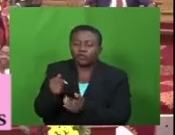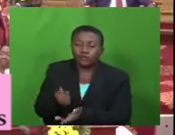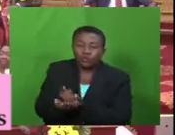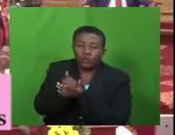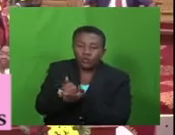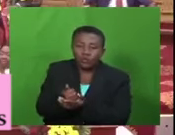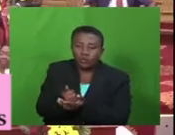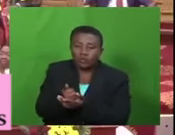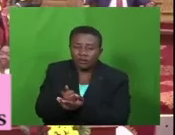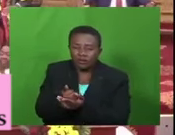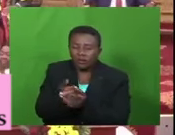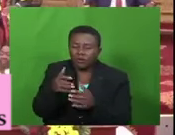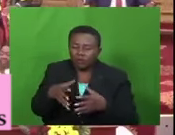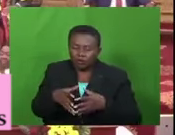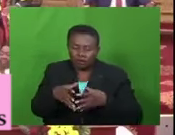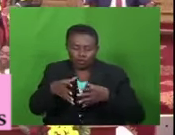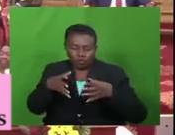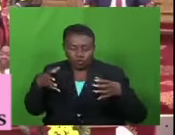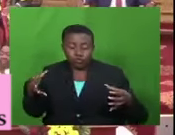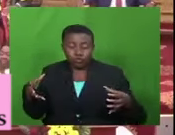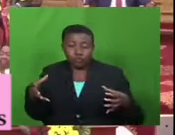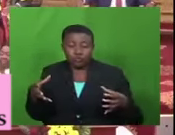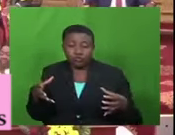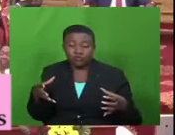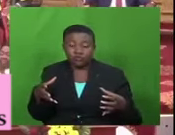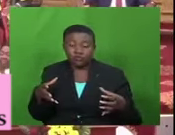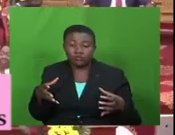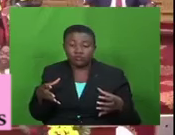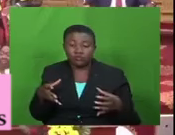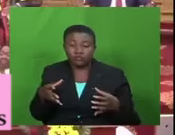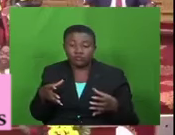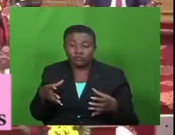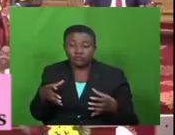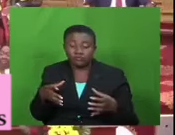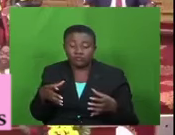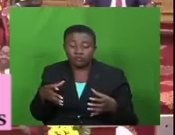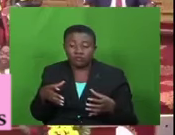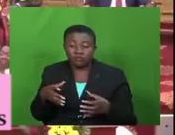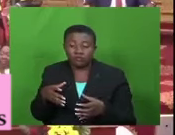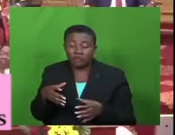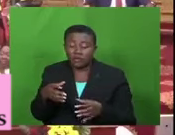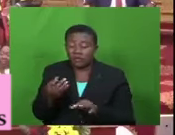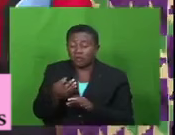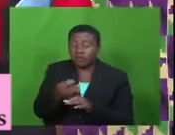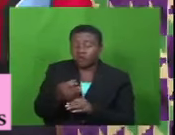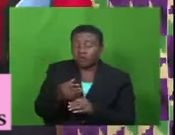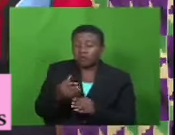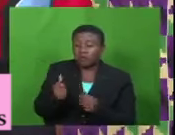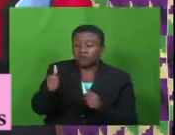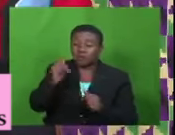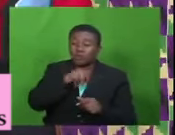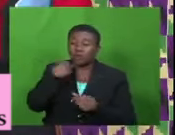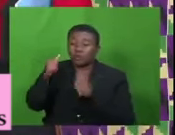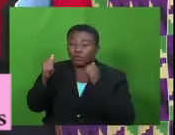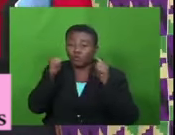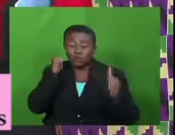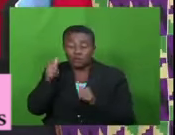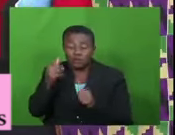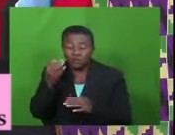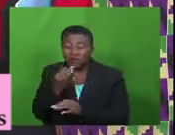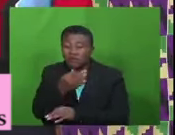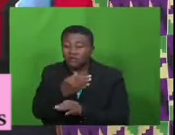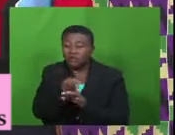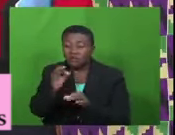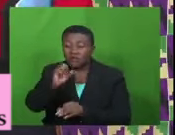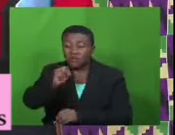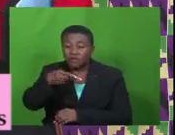very wide of the mark. On the contrary, the results under the free SHS have shown a systematic